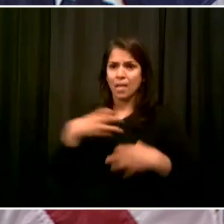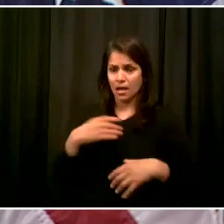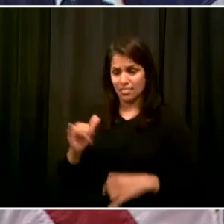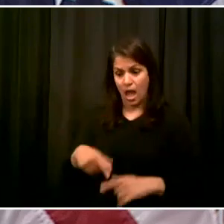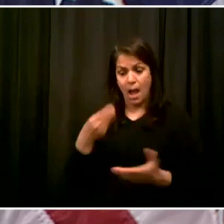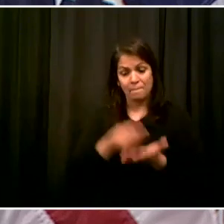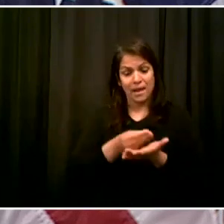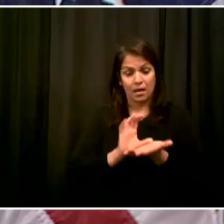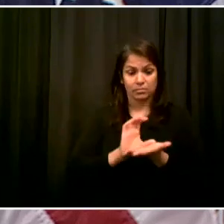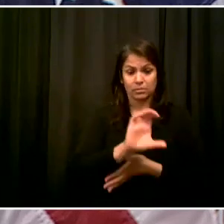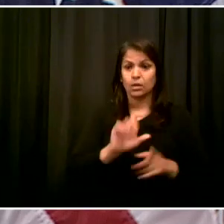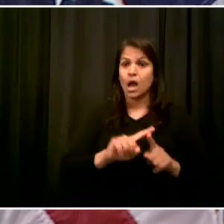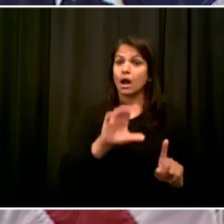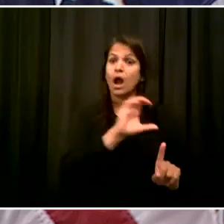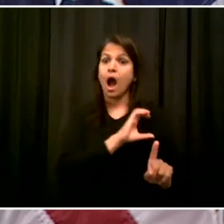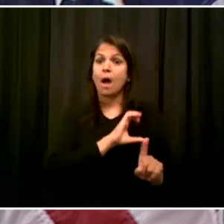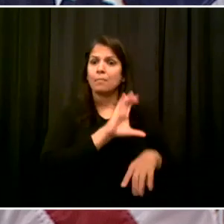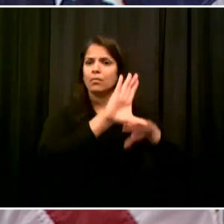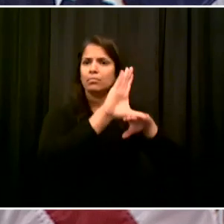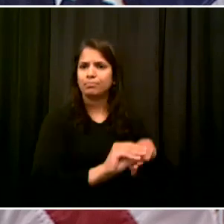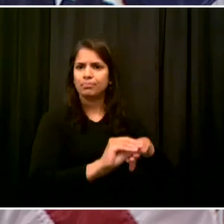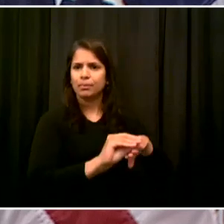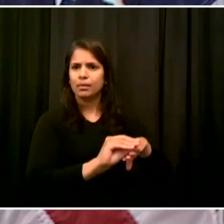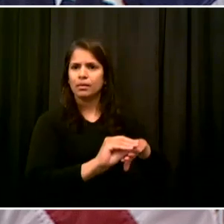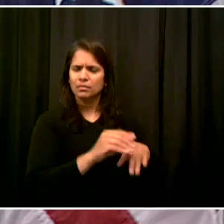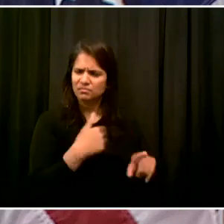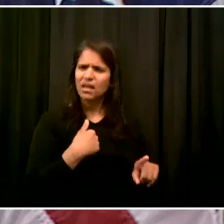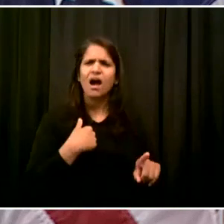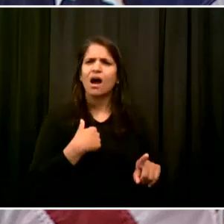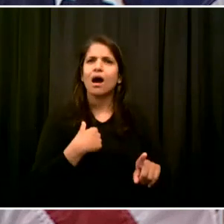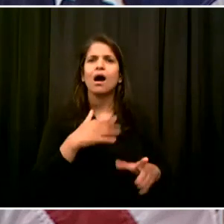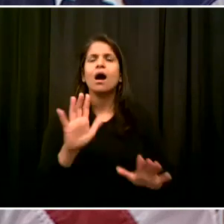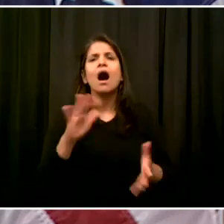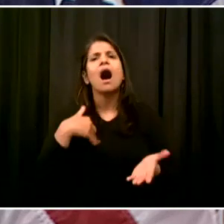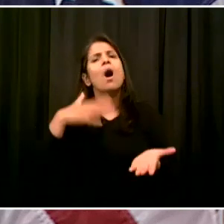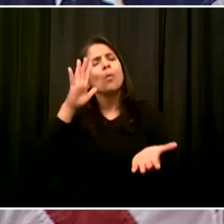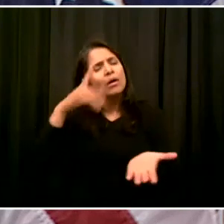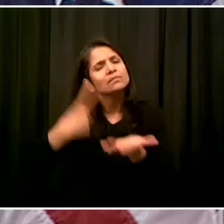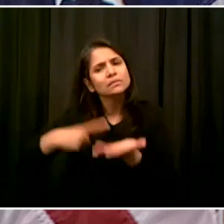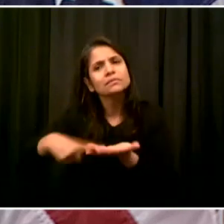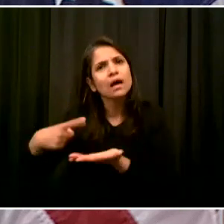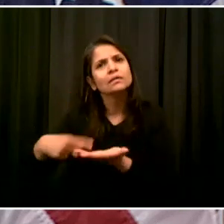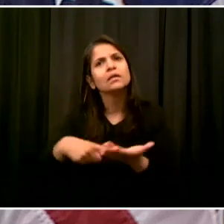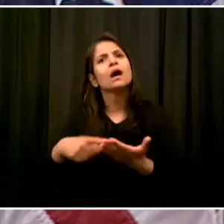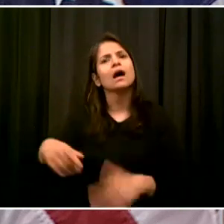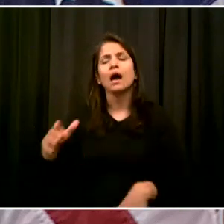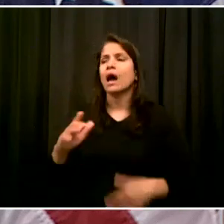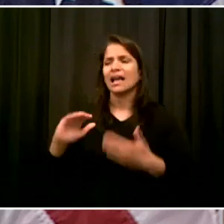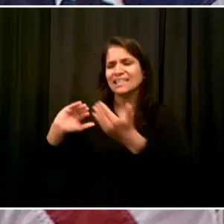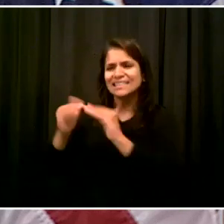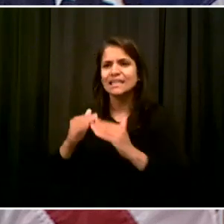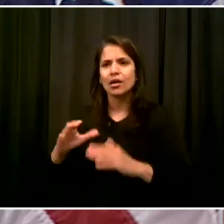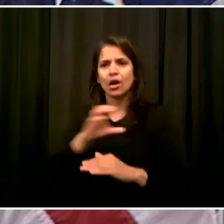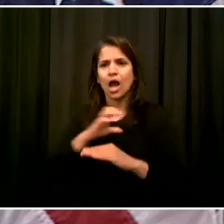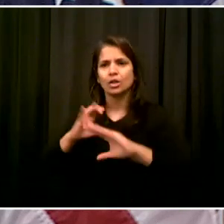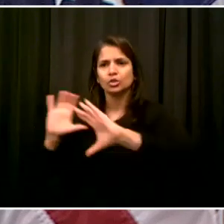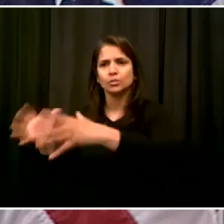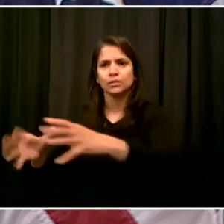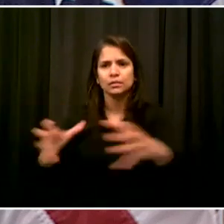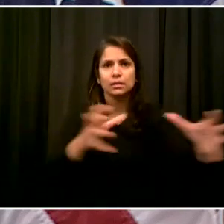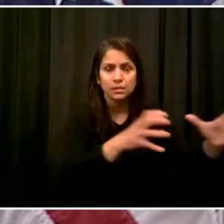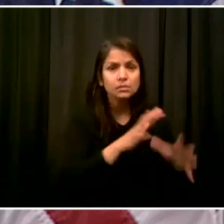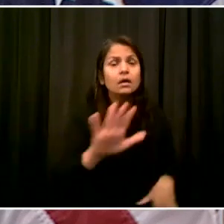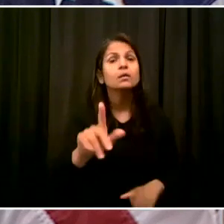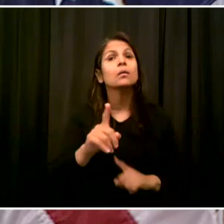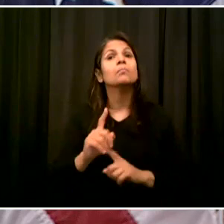our commitment to neighborhood policing, which is a labor-intensive approach. So I am concerned that whatever we do, it